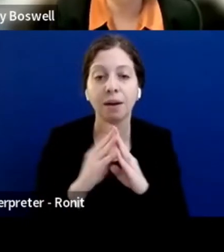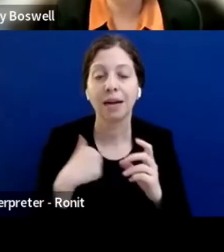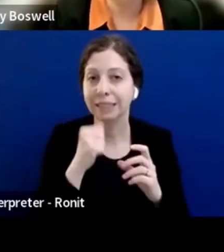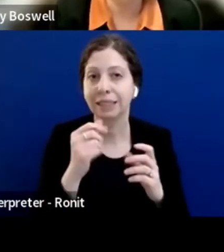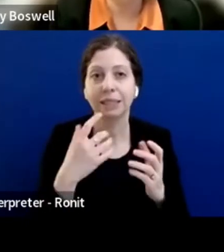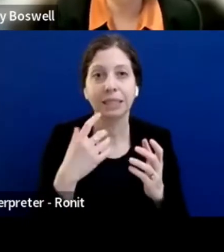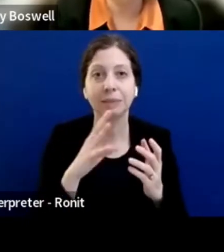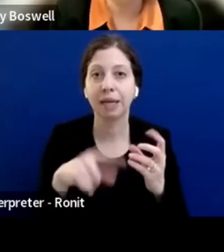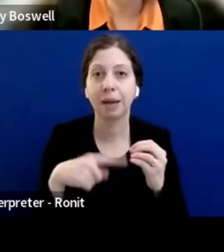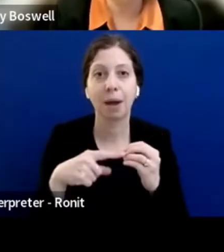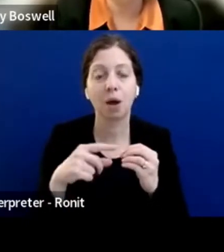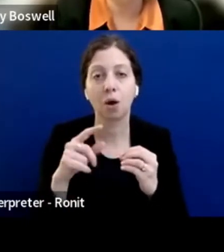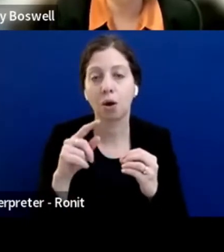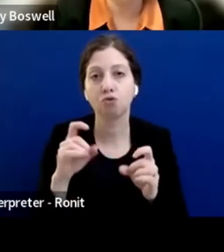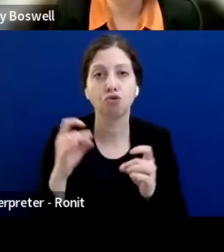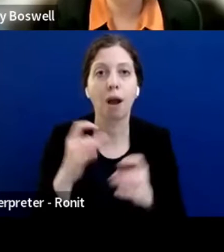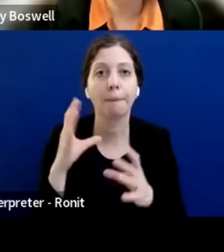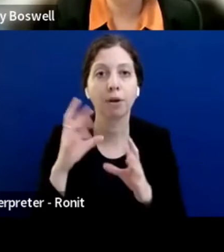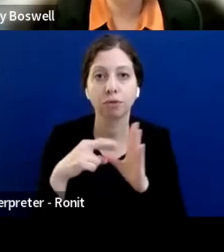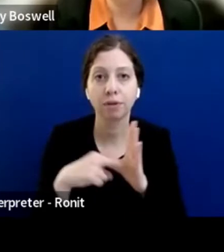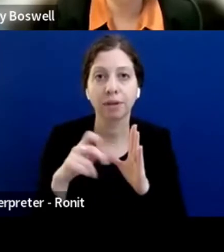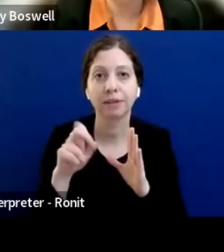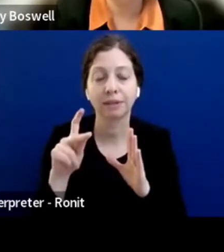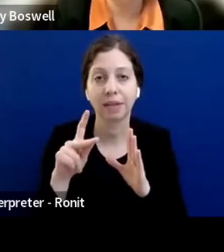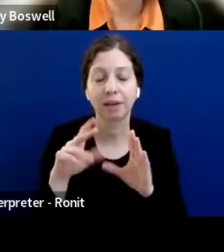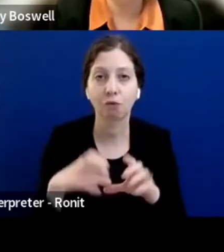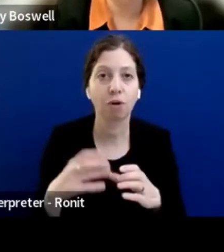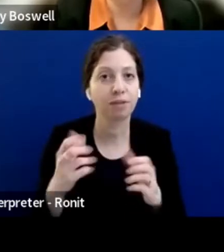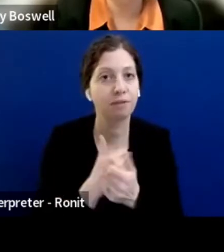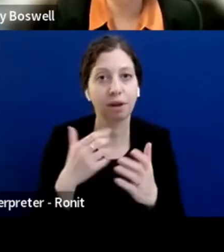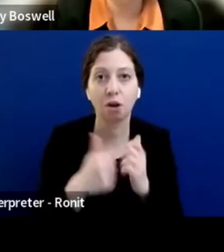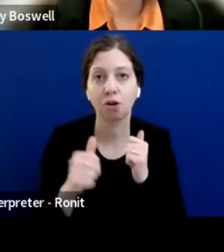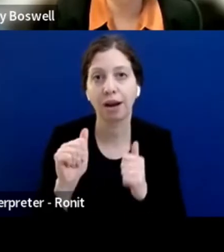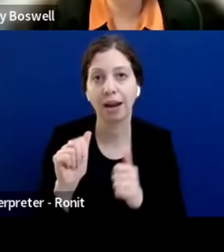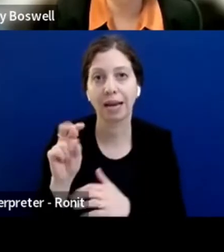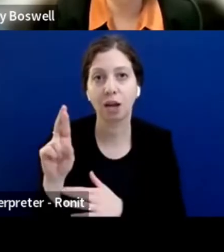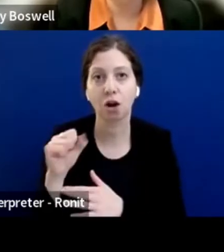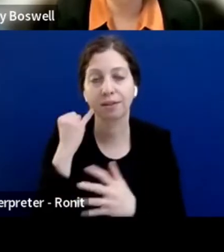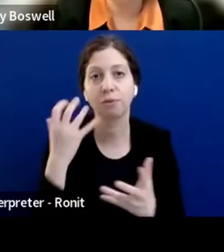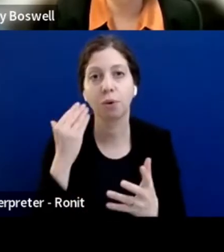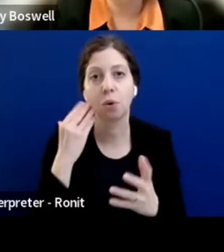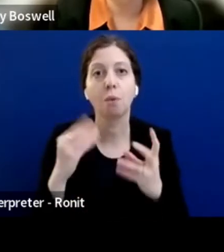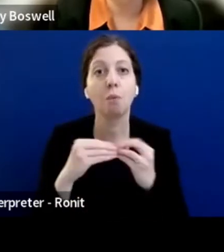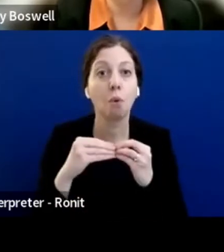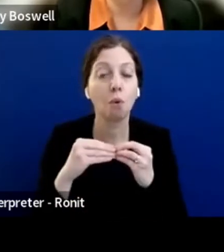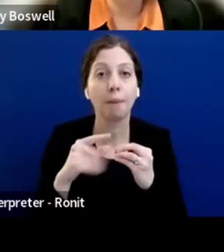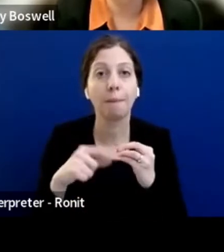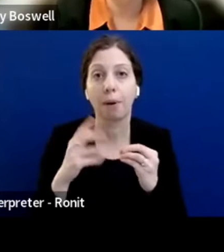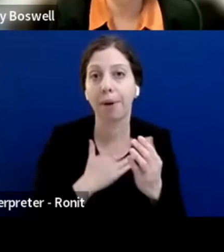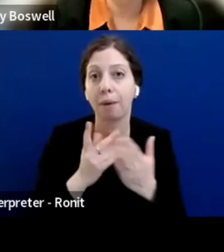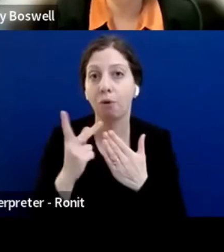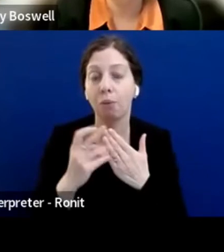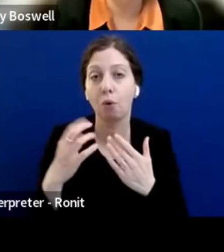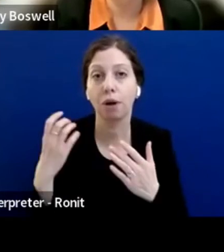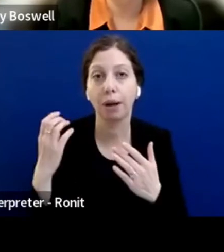about trauma registry, task force, trust fund, all that's under ADRS. If you would like to know more about my program or Commissioner